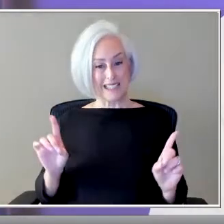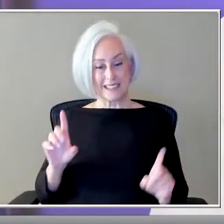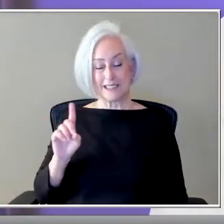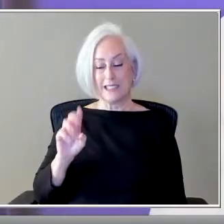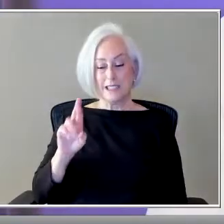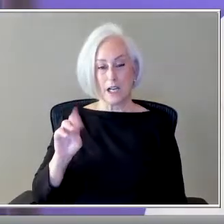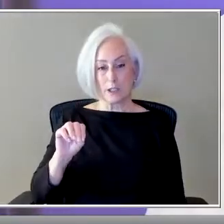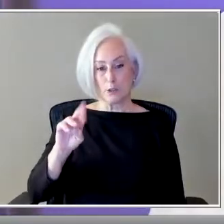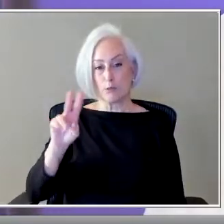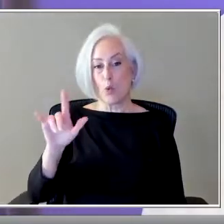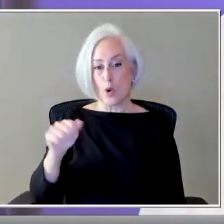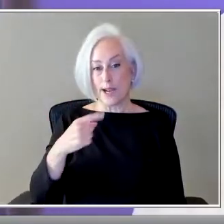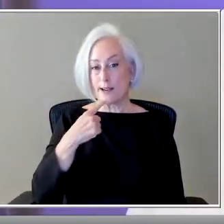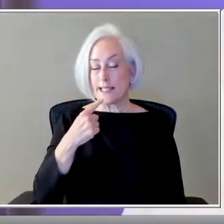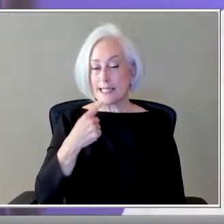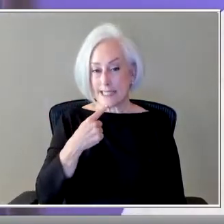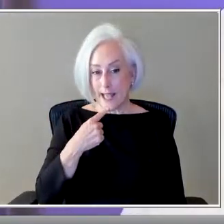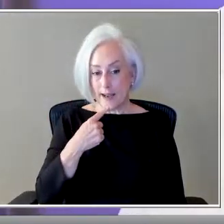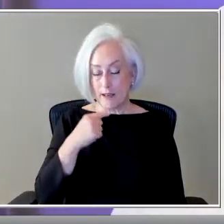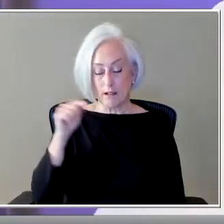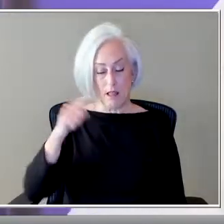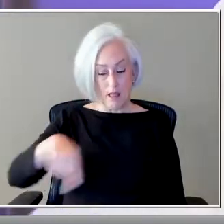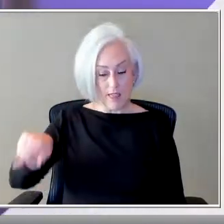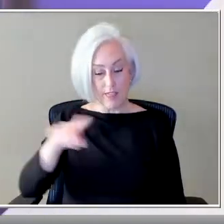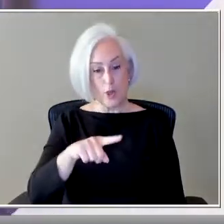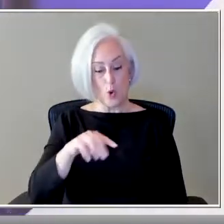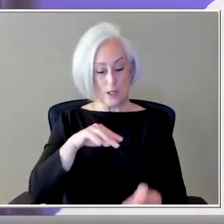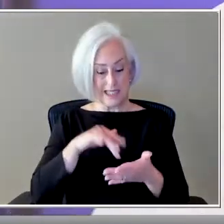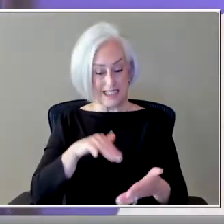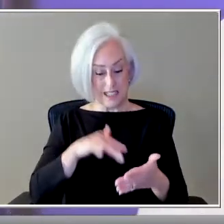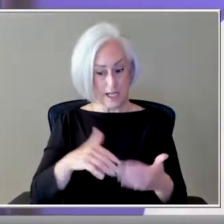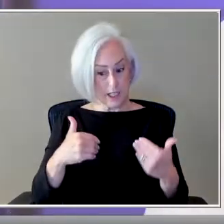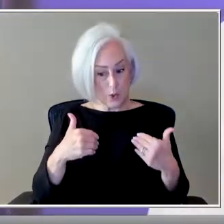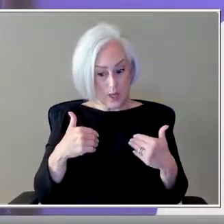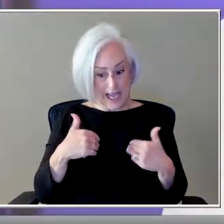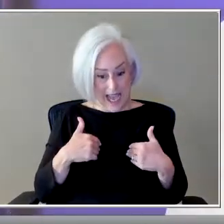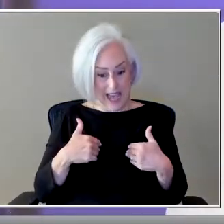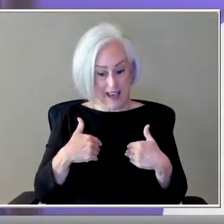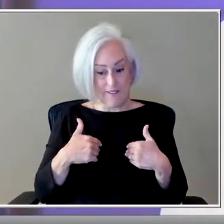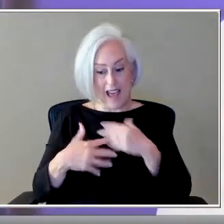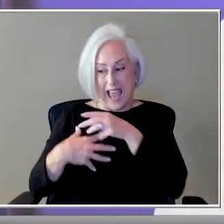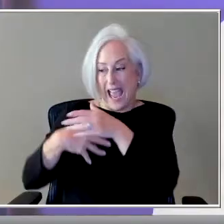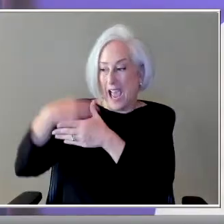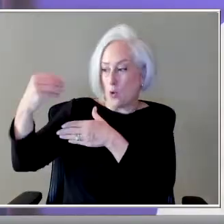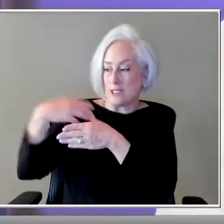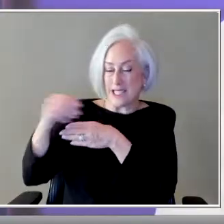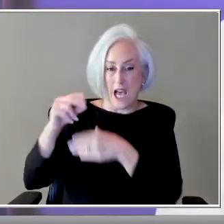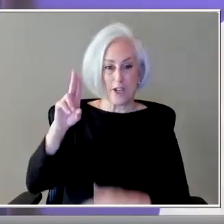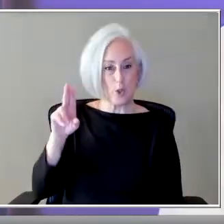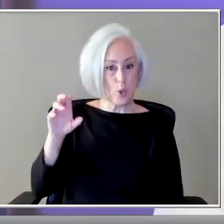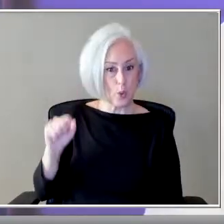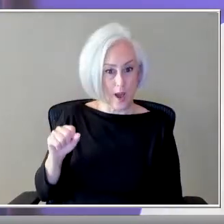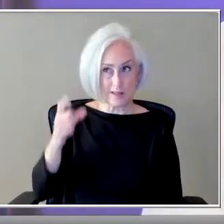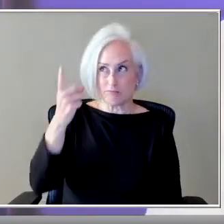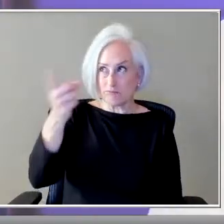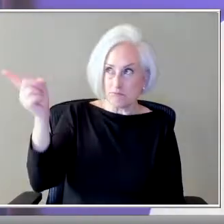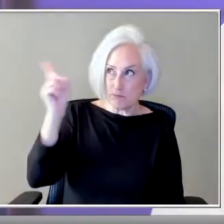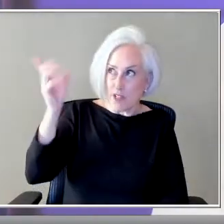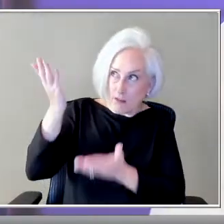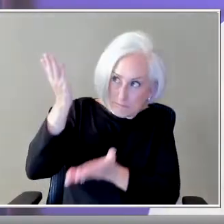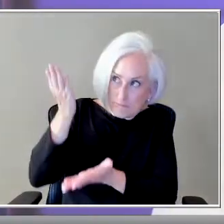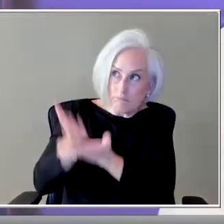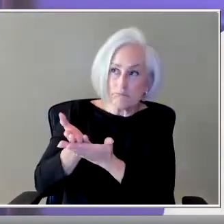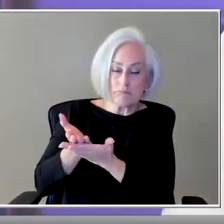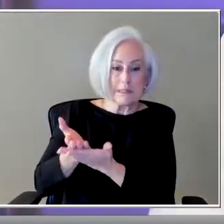said, that these studies actually exist outside of the walls of the United States. We have shown that apheresis is safe in